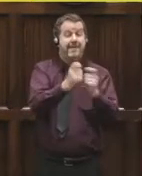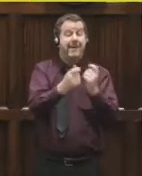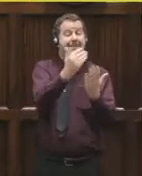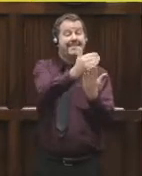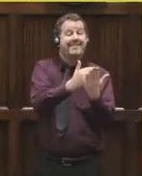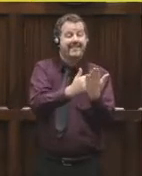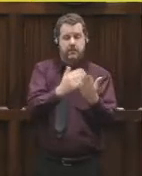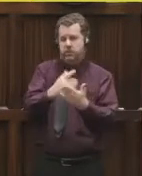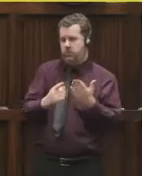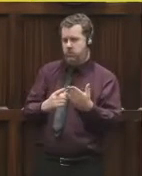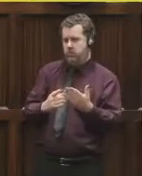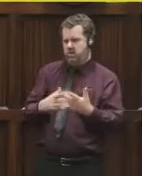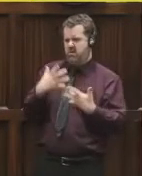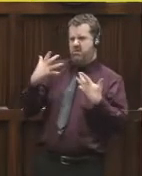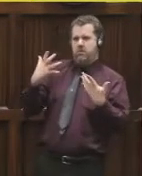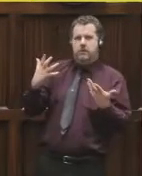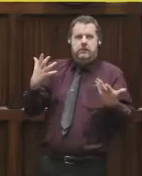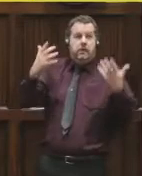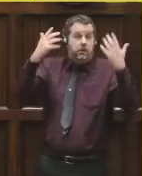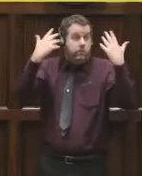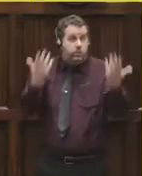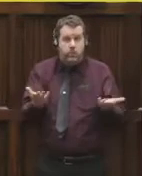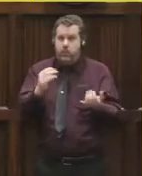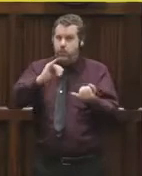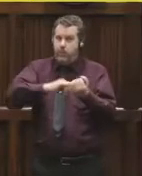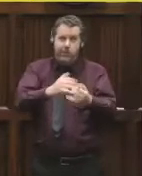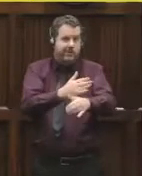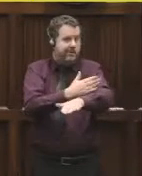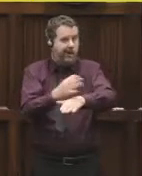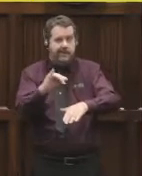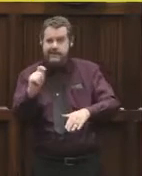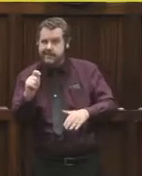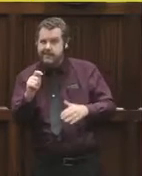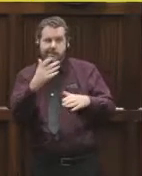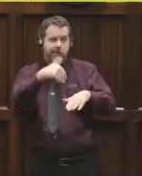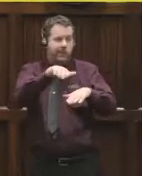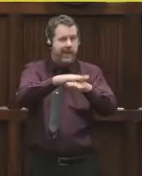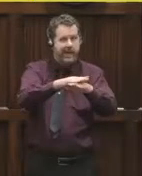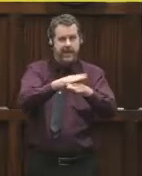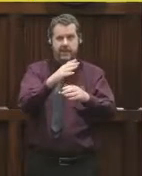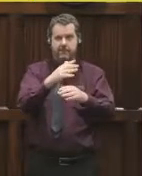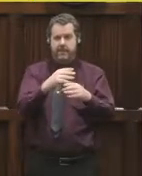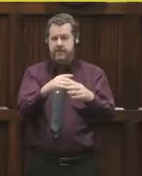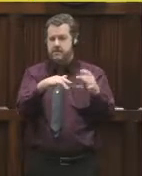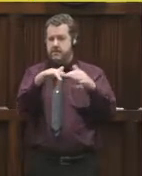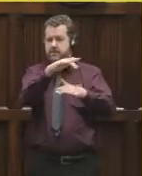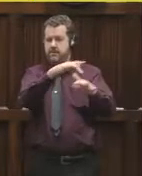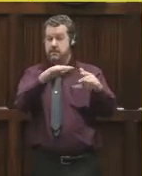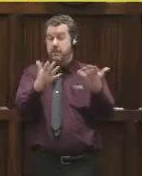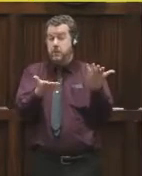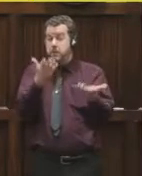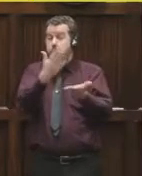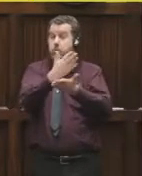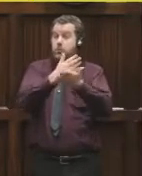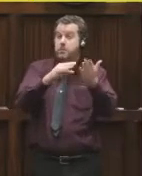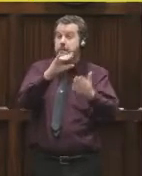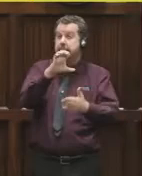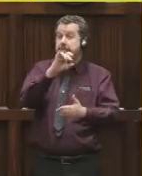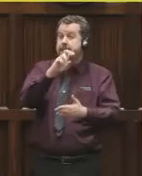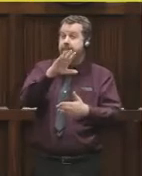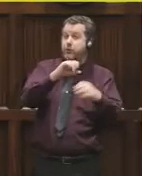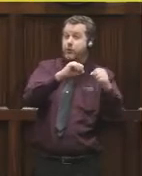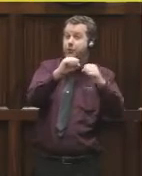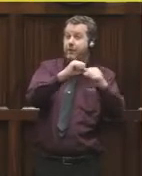bill. Not sure who started it or where. There was a suggestion maybe that some of the civil servants had a problem with us